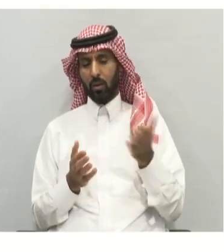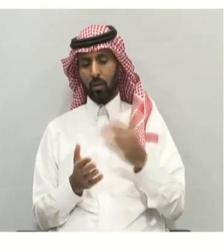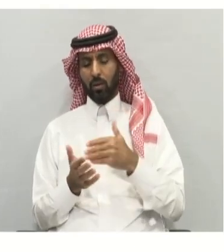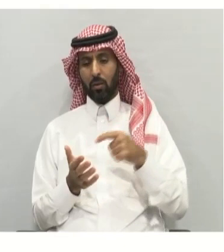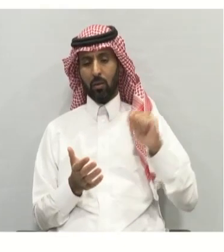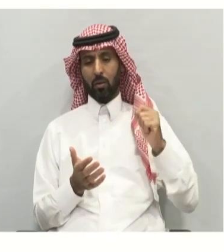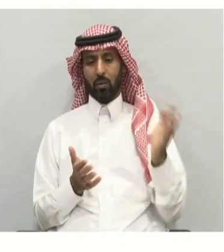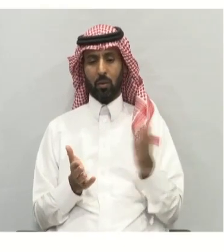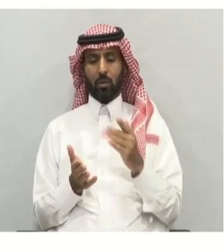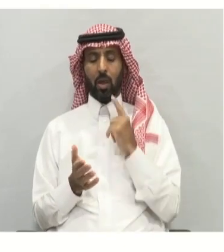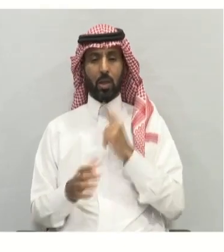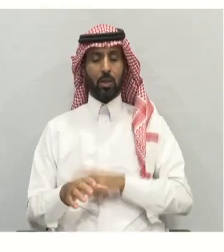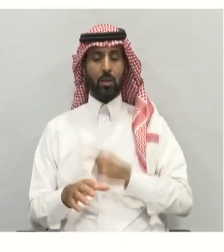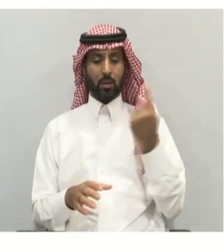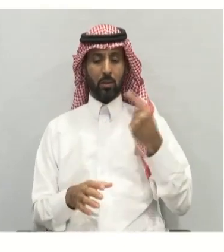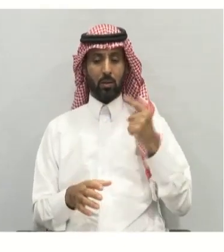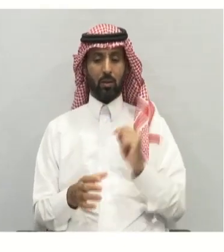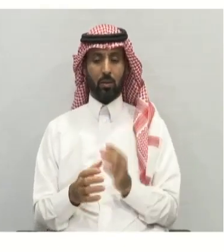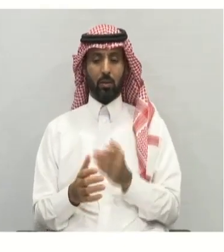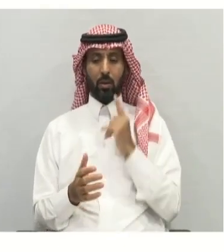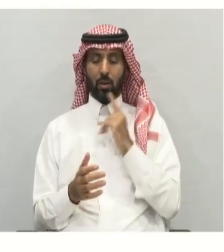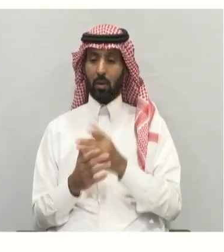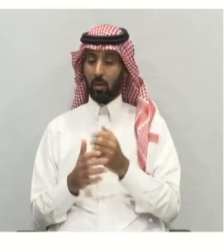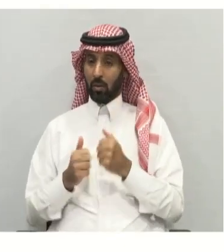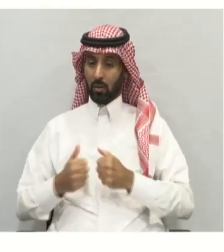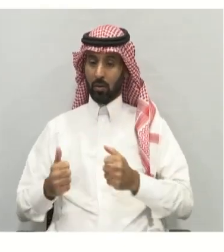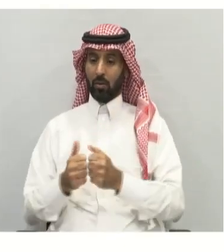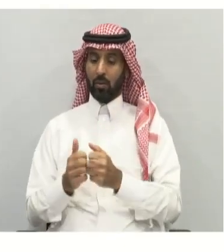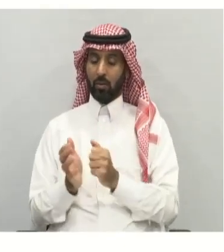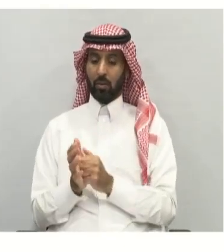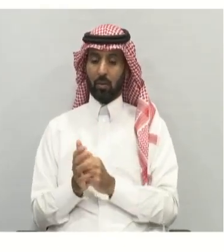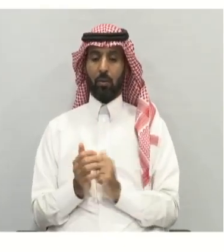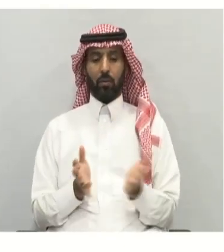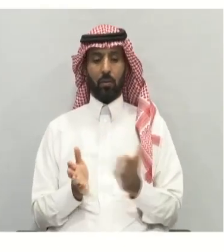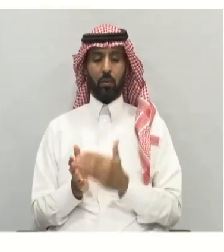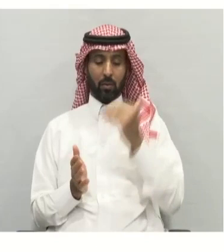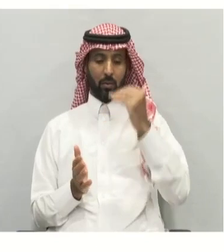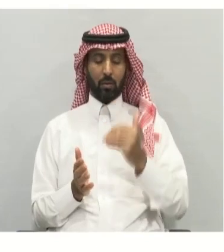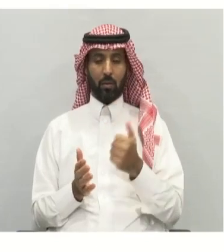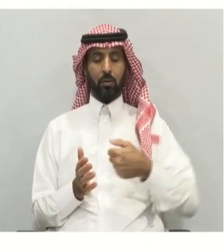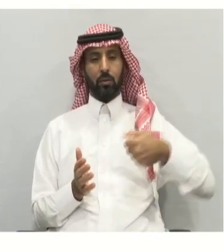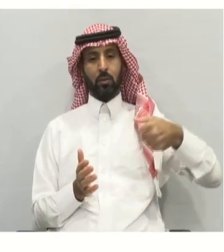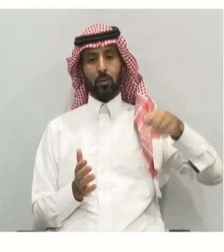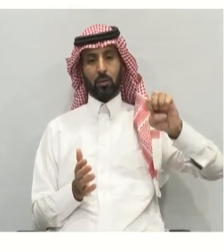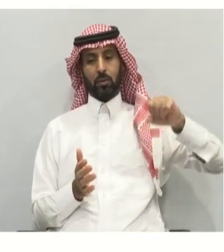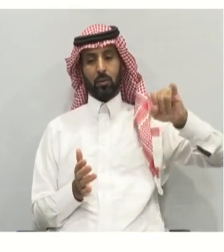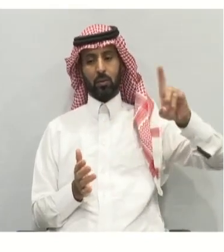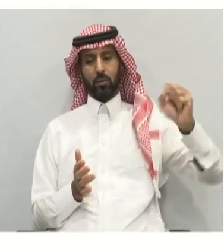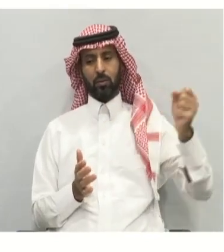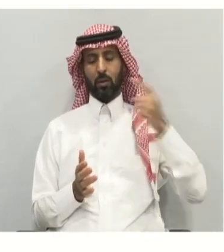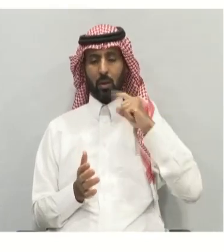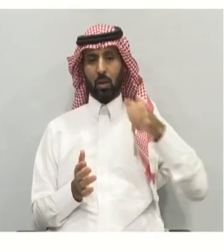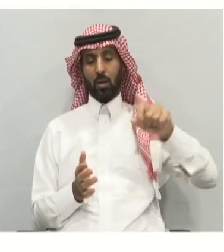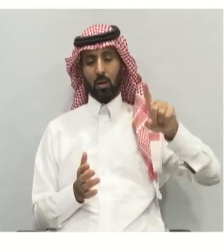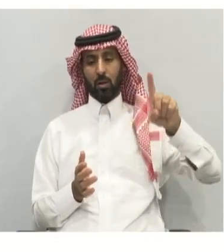finally, the graduation party was on Thursday. The time is 8 o'clock, and at the place was at